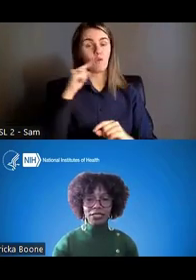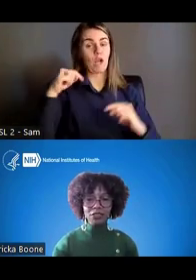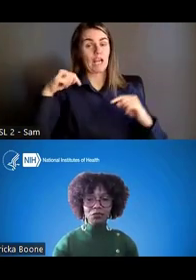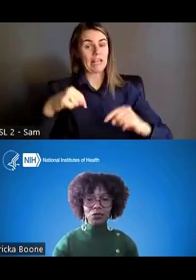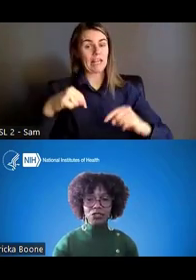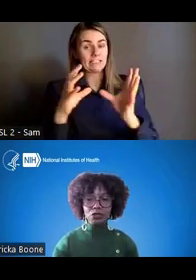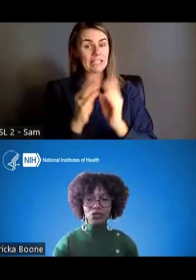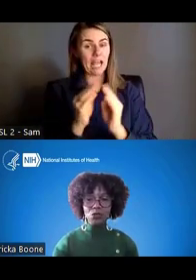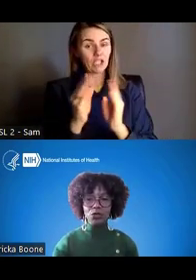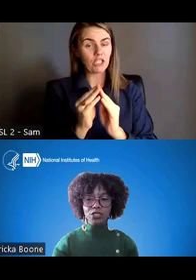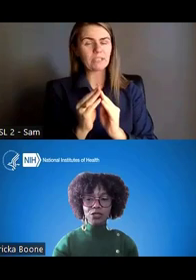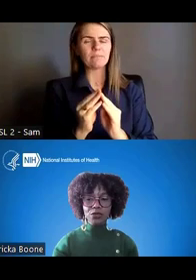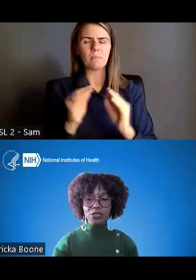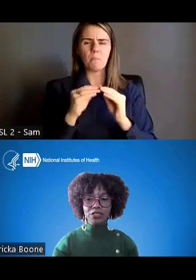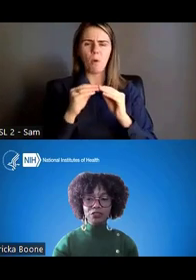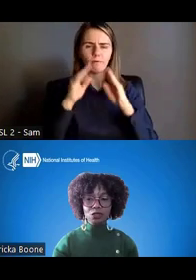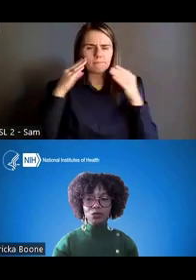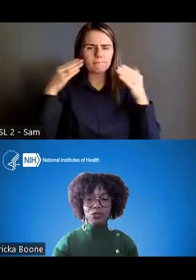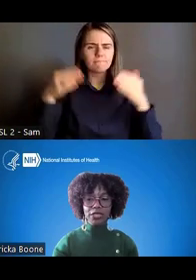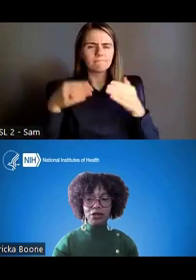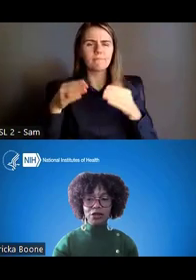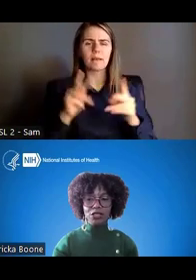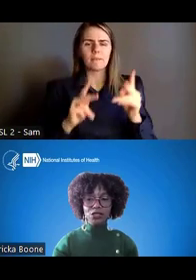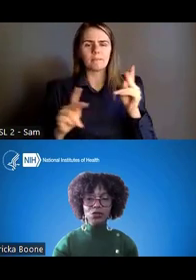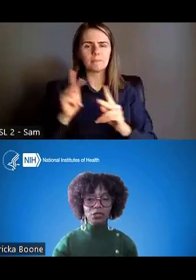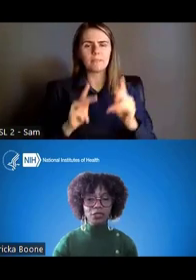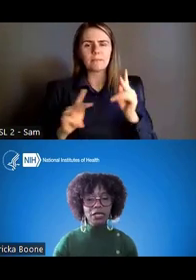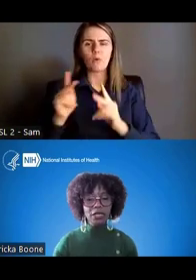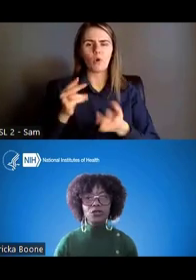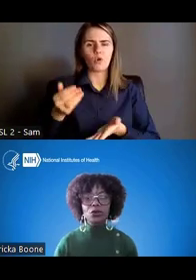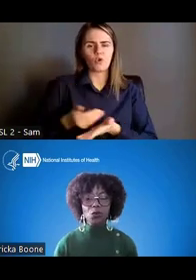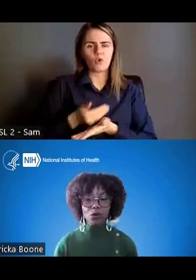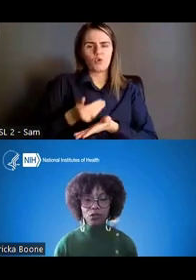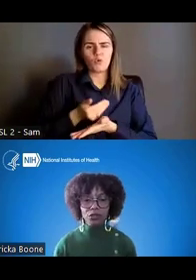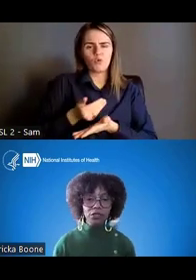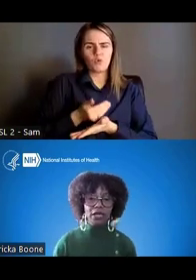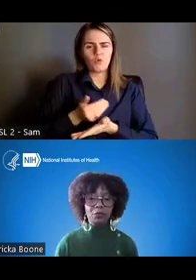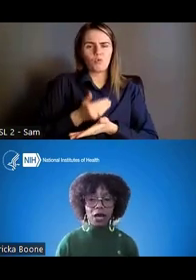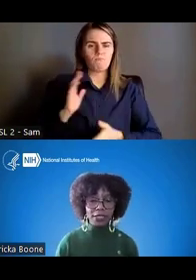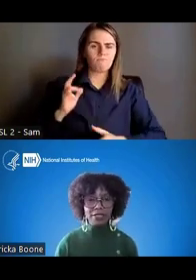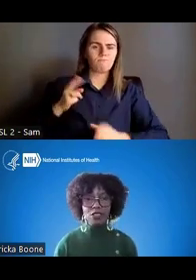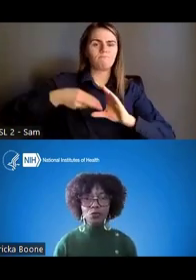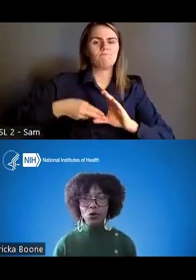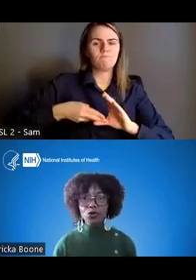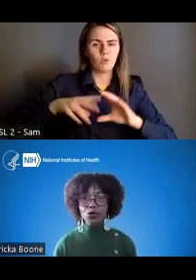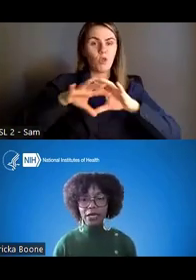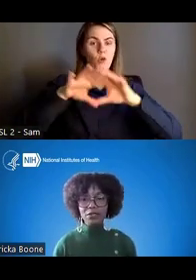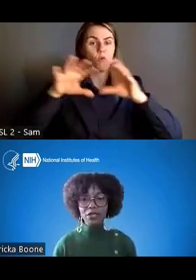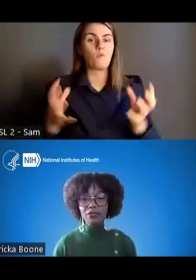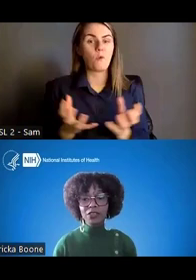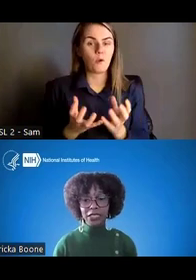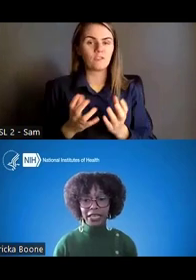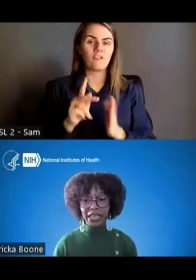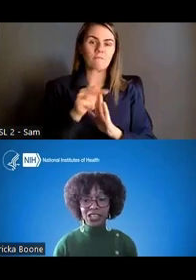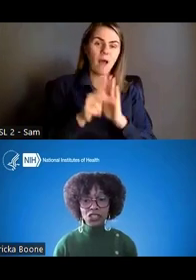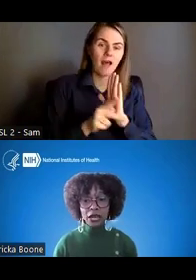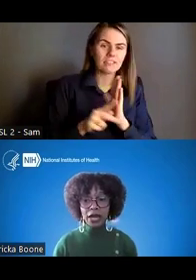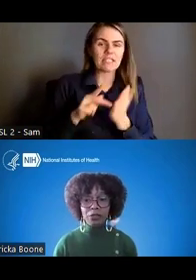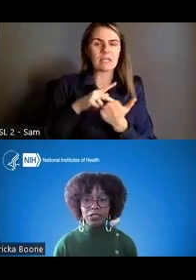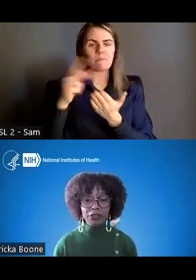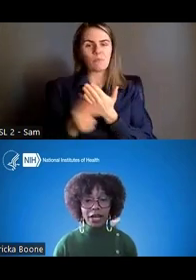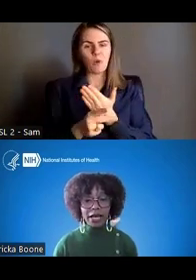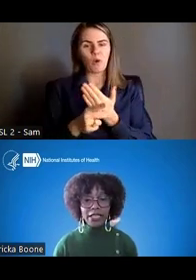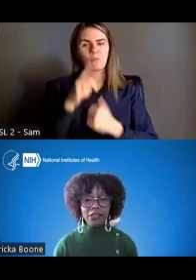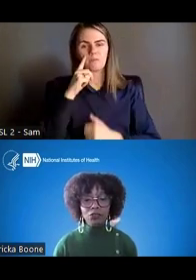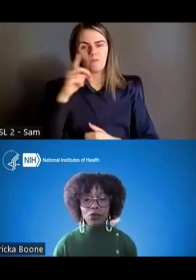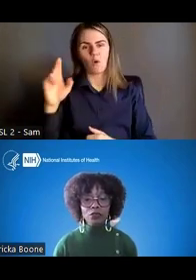going to be geared more so towards those individuals that are newer to the world policies programs of NIH. I'm